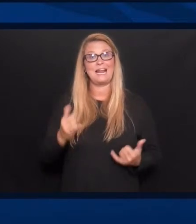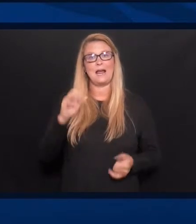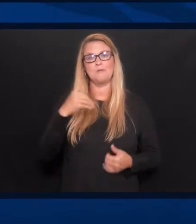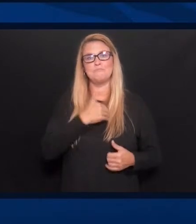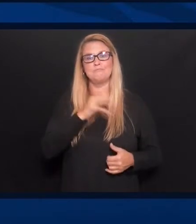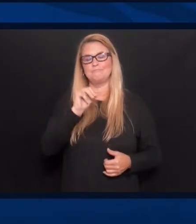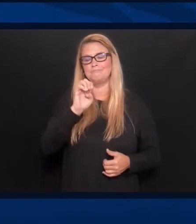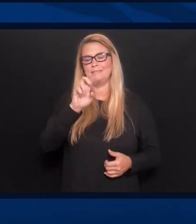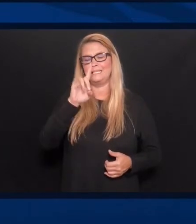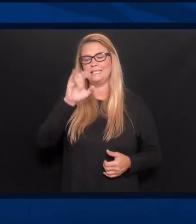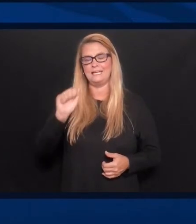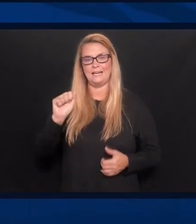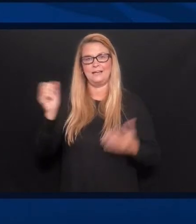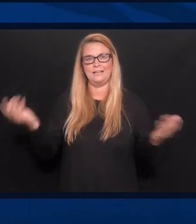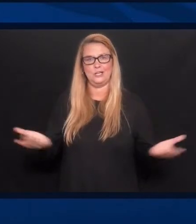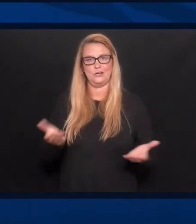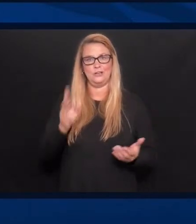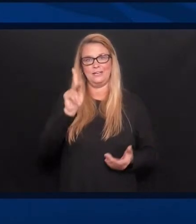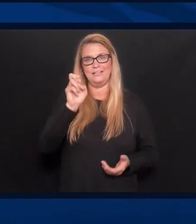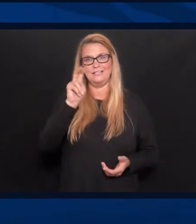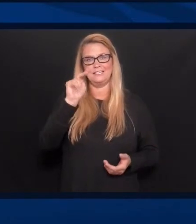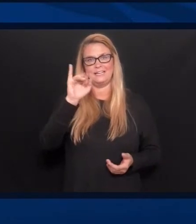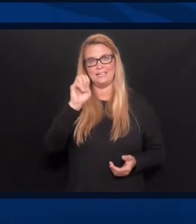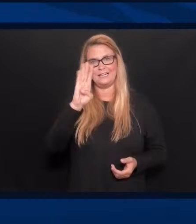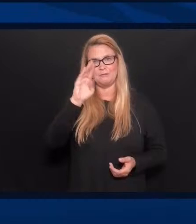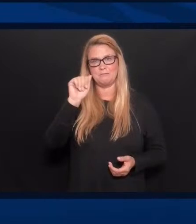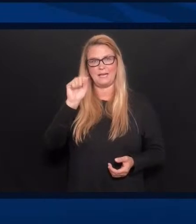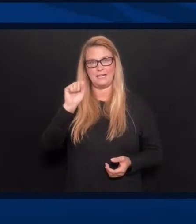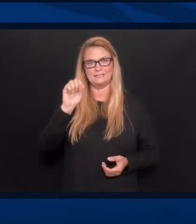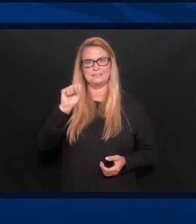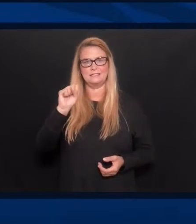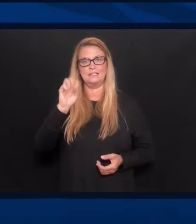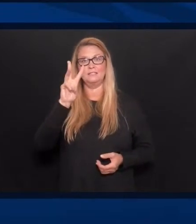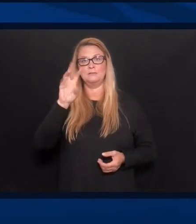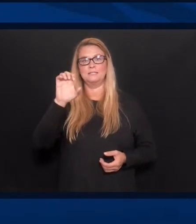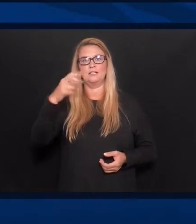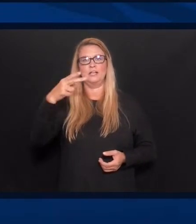members of the media. The first today from Kenny Bass with WCHS and Fox 11.